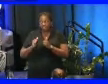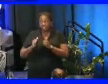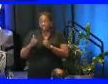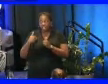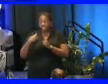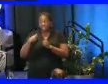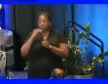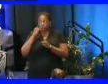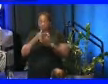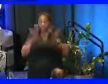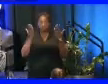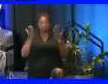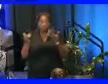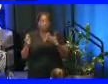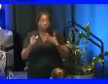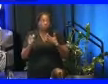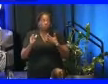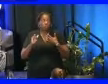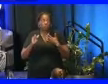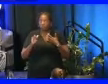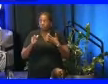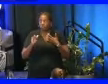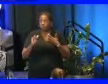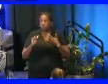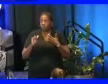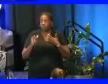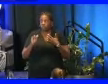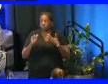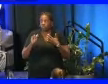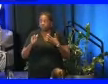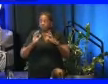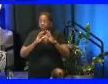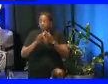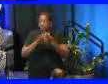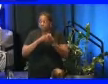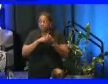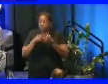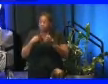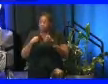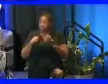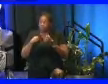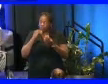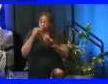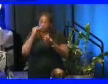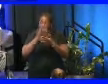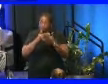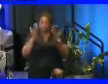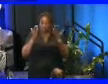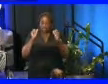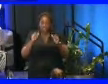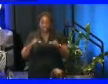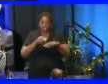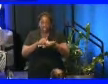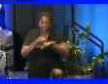in a homeless situation due to unforeseen occurrences from a family member. So homelessness can happen